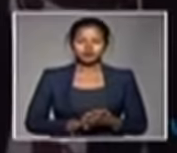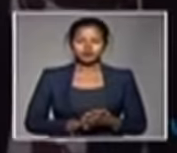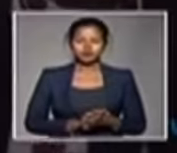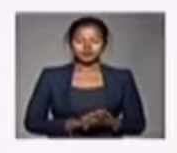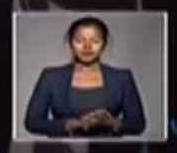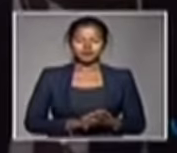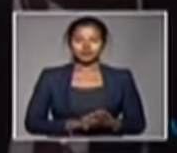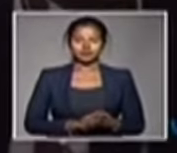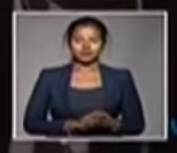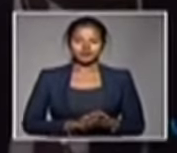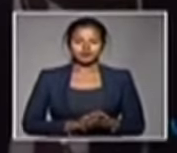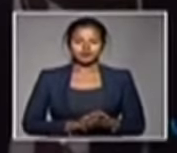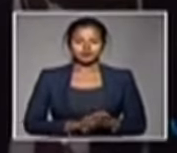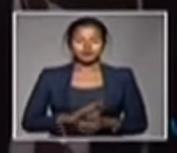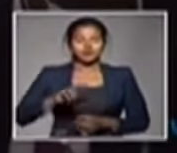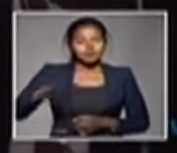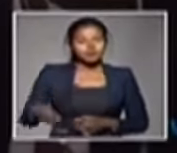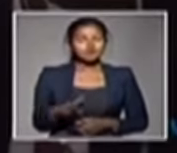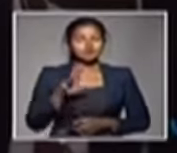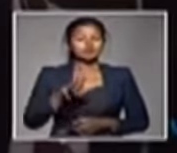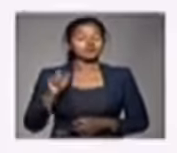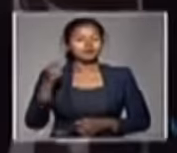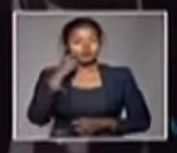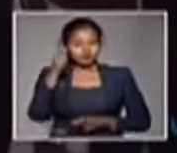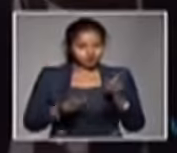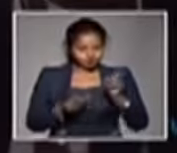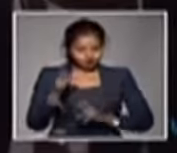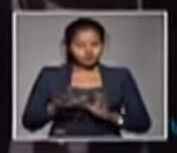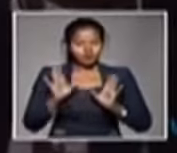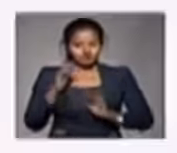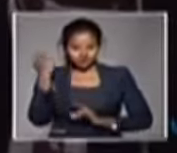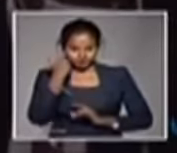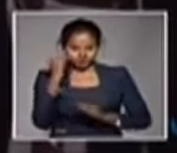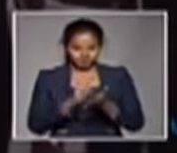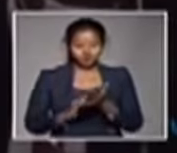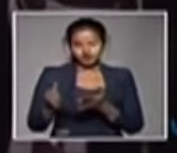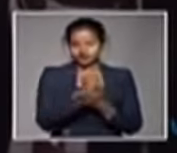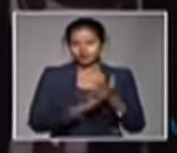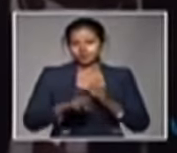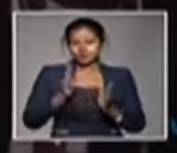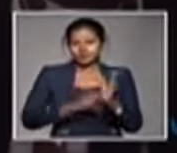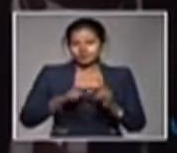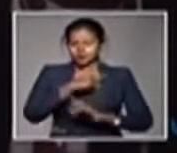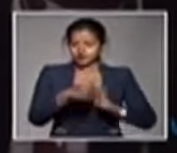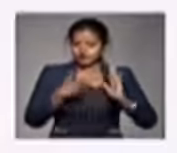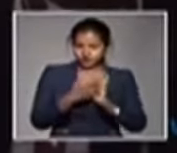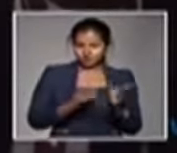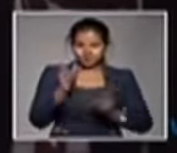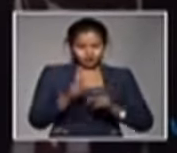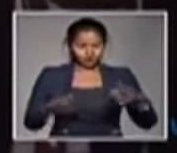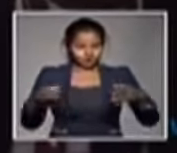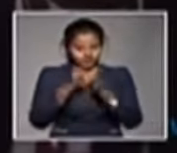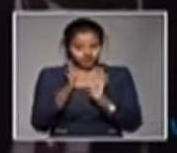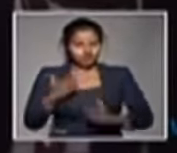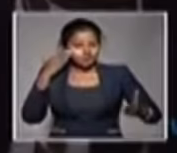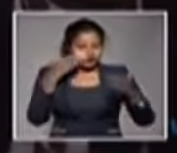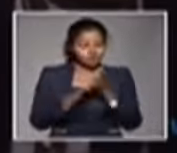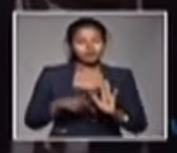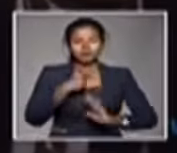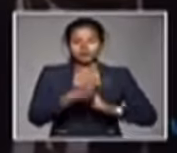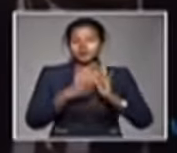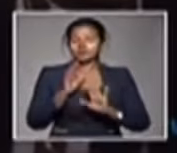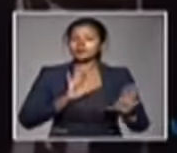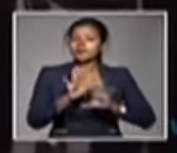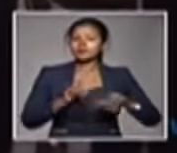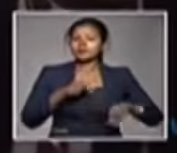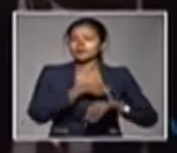Sri Lanka. Only 293 patients have been identified among every million people in Sri Lanka's population. Accordingly, the countries that have handled this